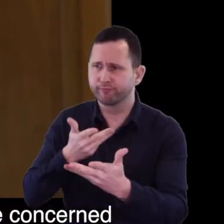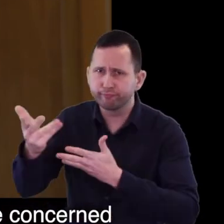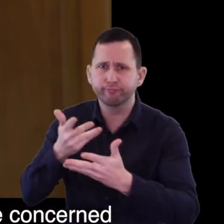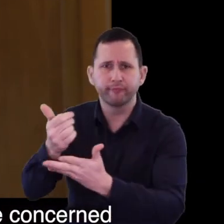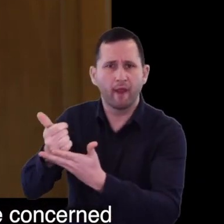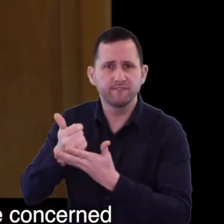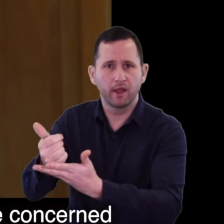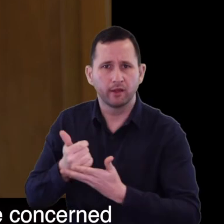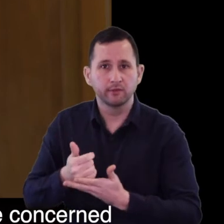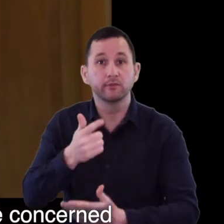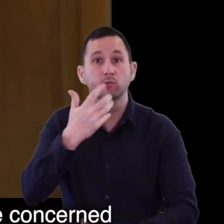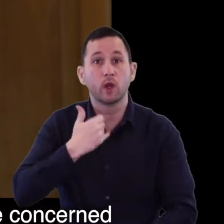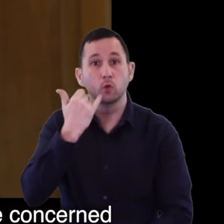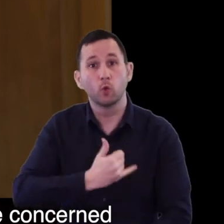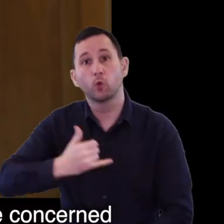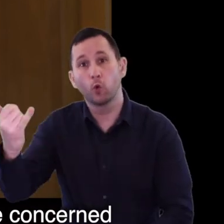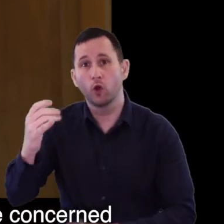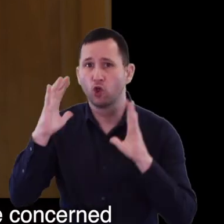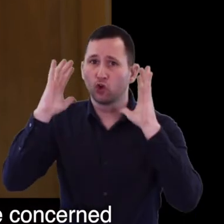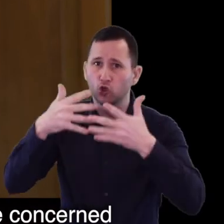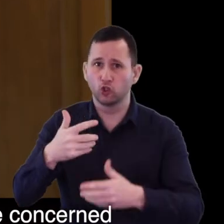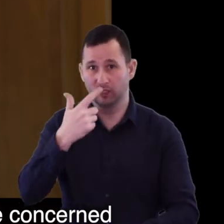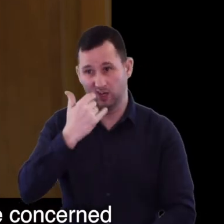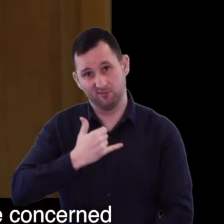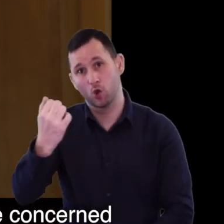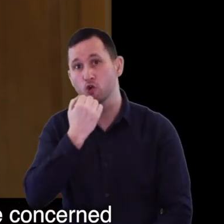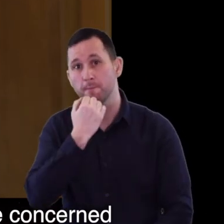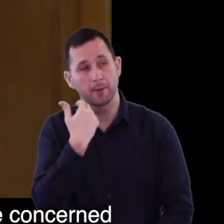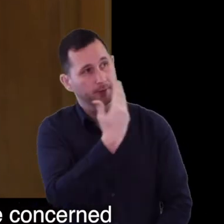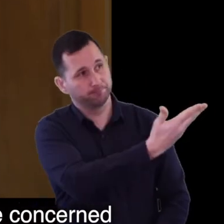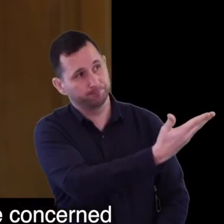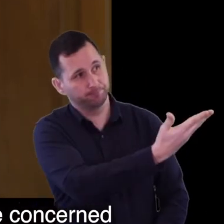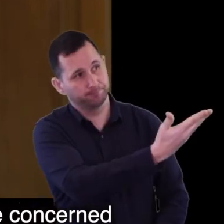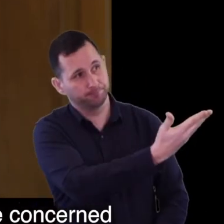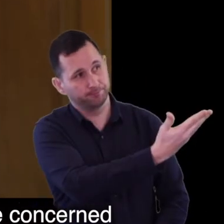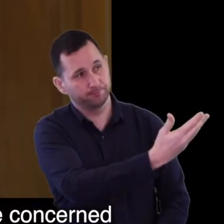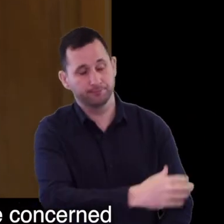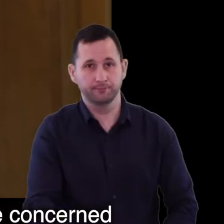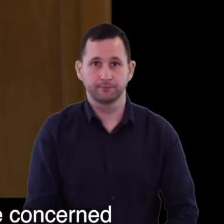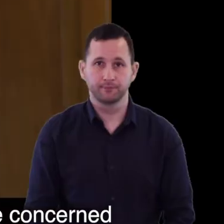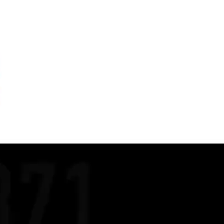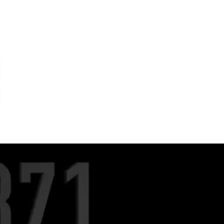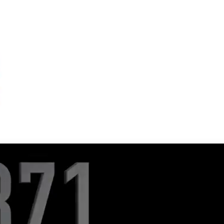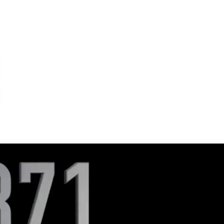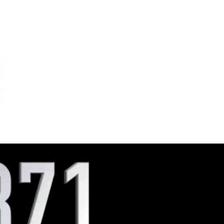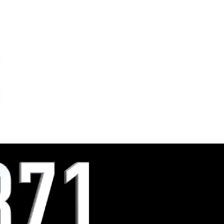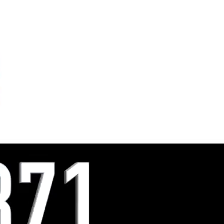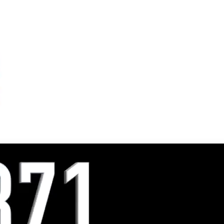about someone else being scammed. That number is 01384 818 871.